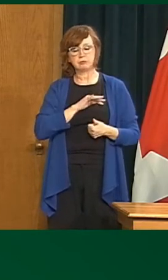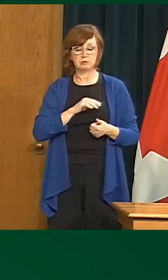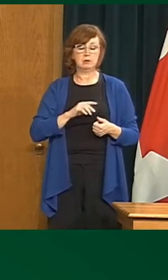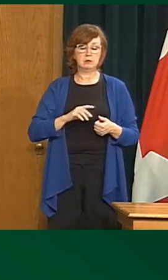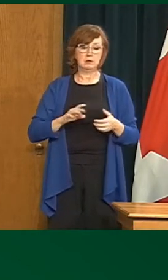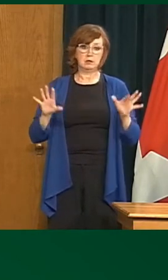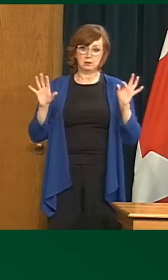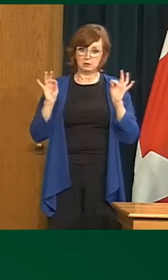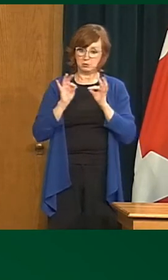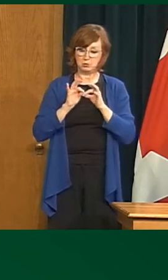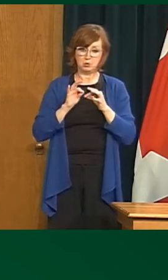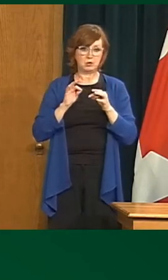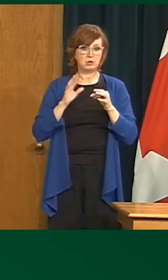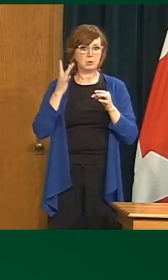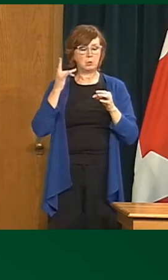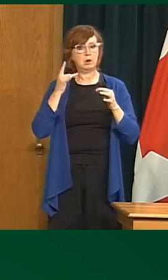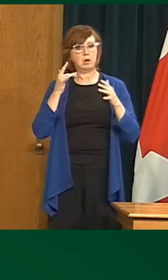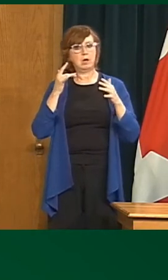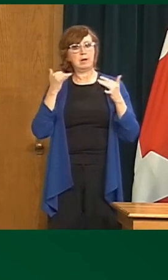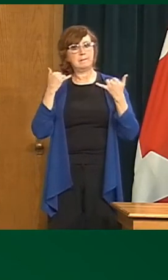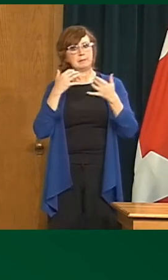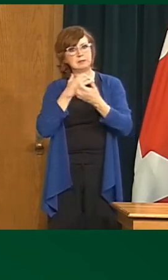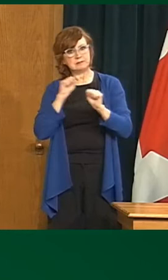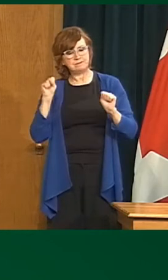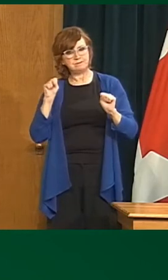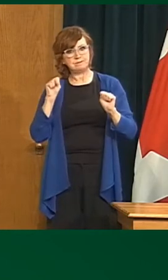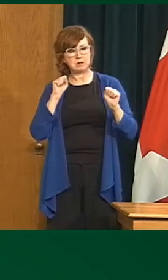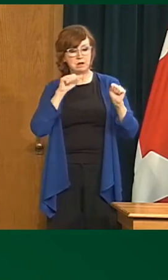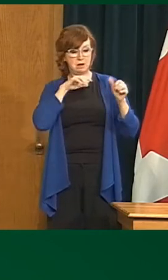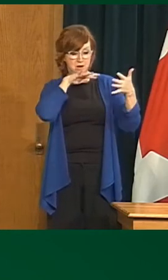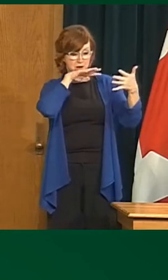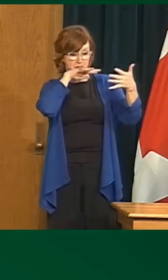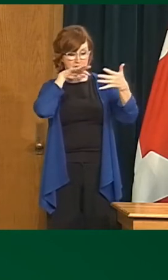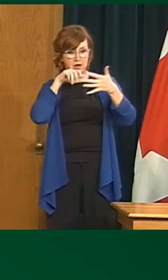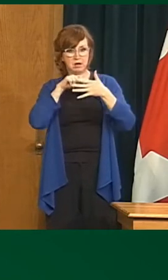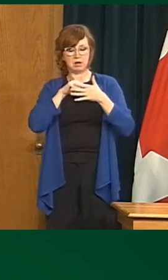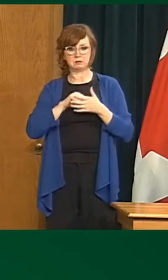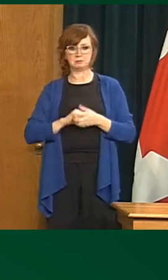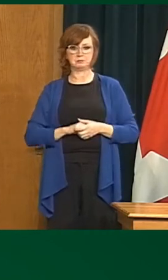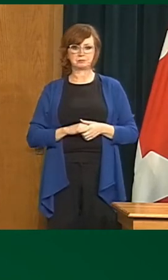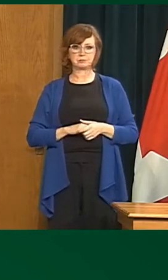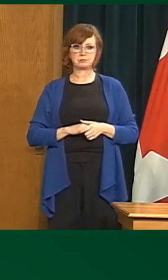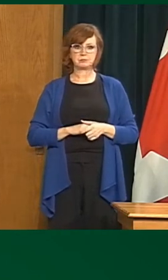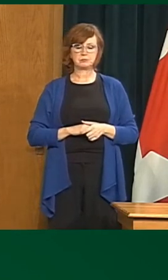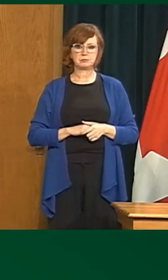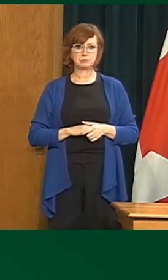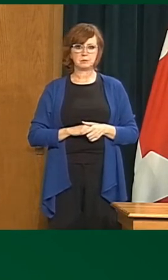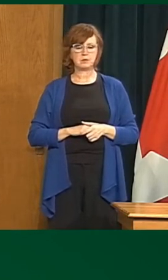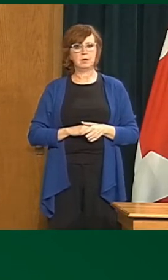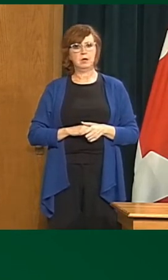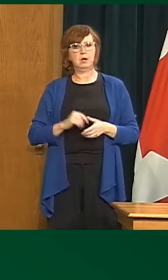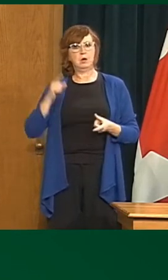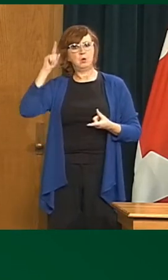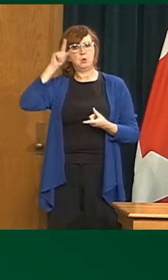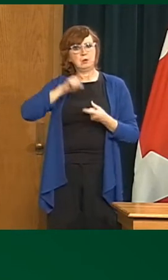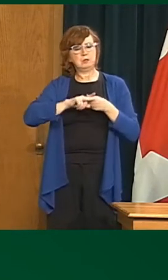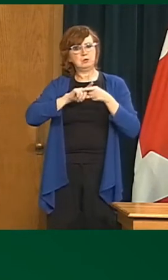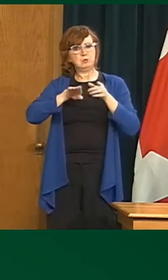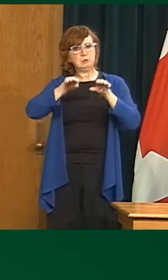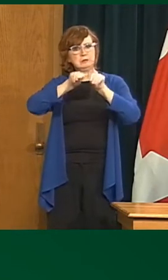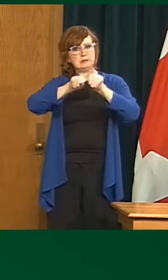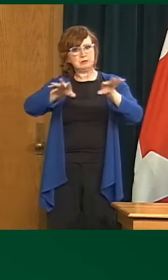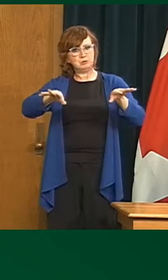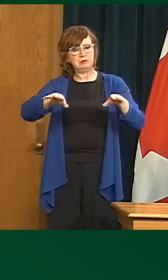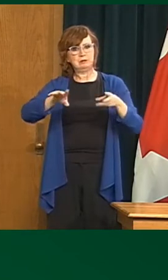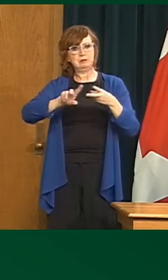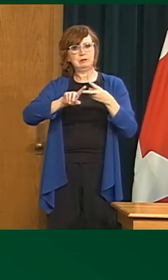vulnerable operations and locations in Saskatchewan. We've all seen the numbers of deaths and how those are focused with